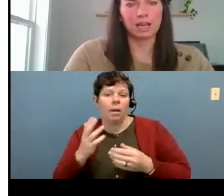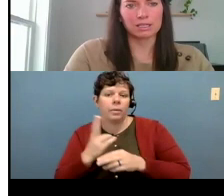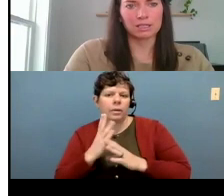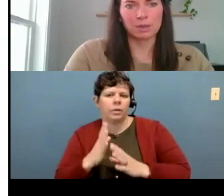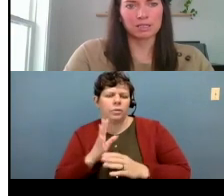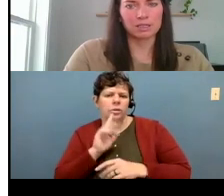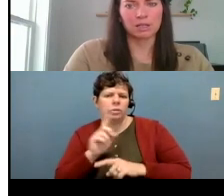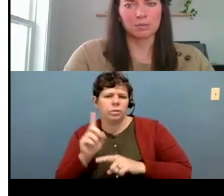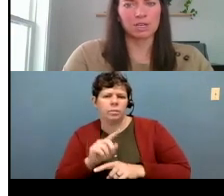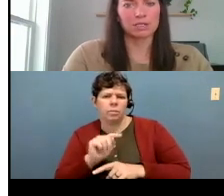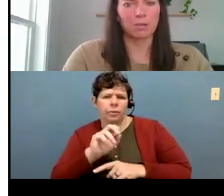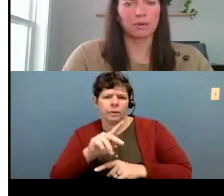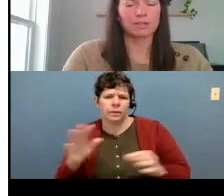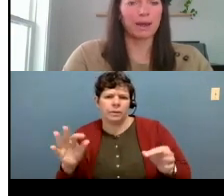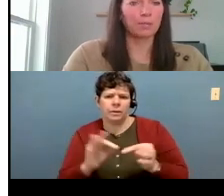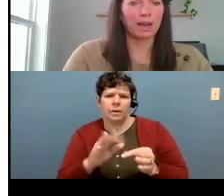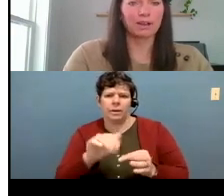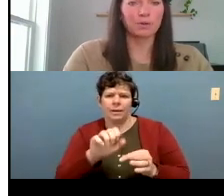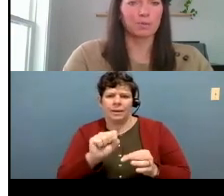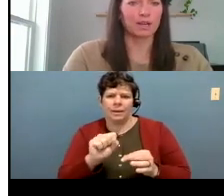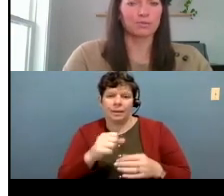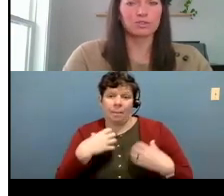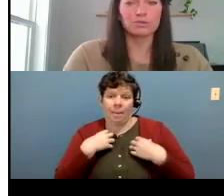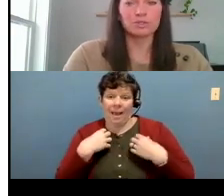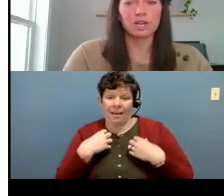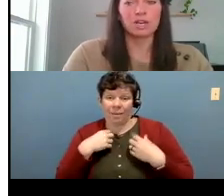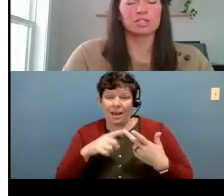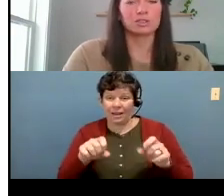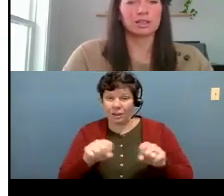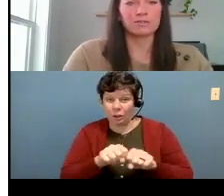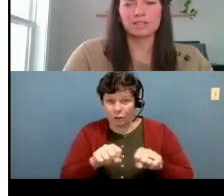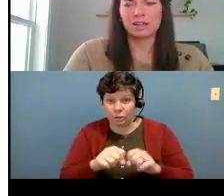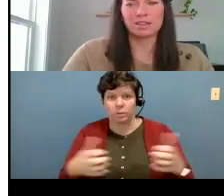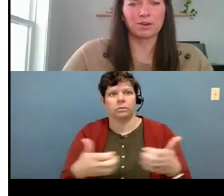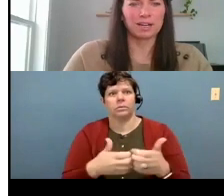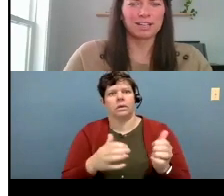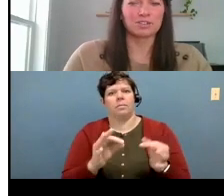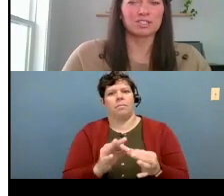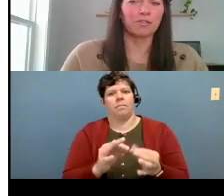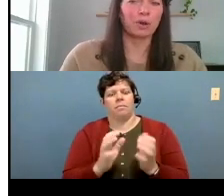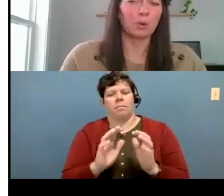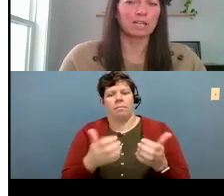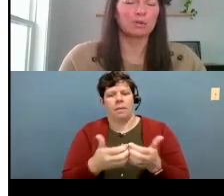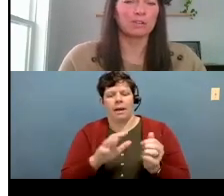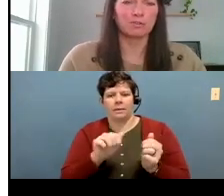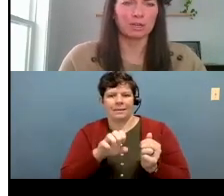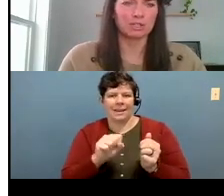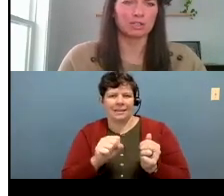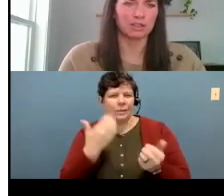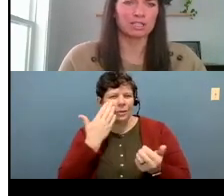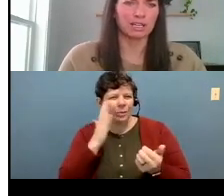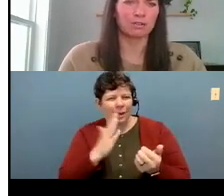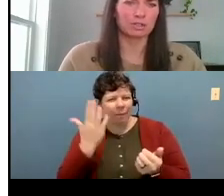connected cases based on something as simple as a backpack or a pair of shoes. Like I've said, I think already, you just never know what type of